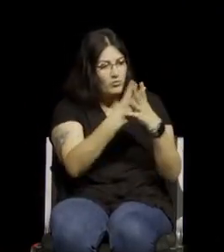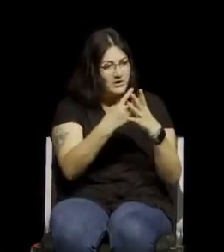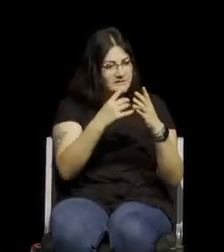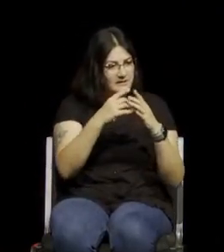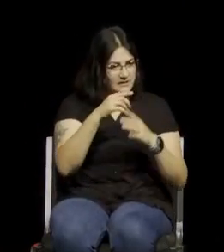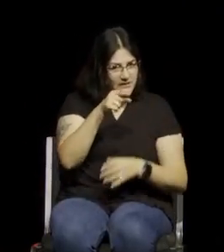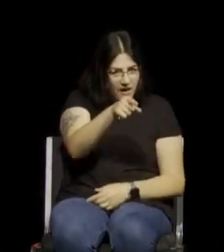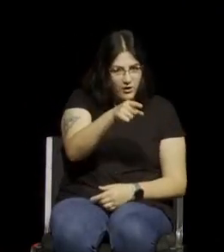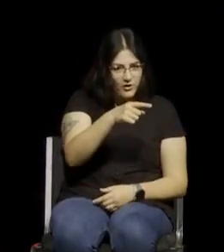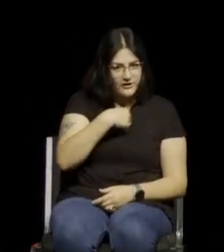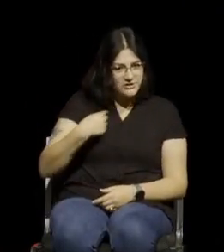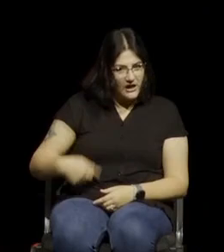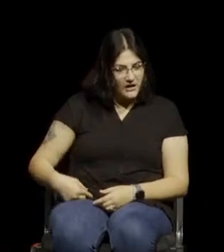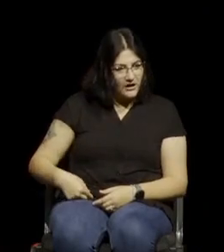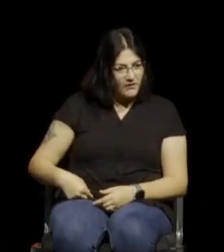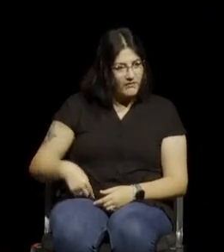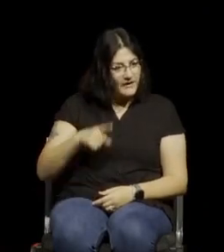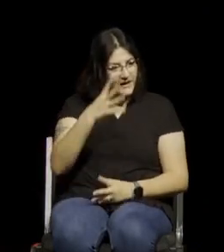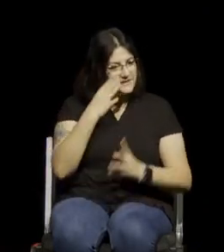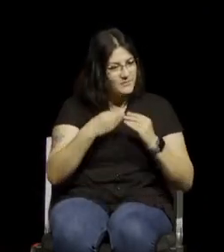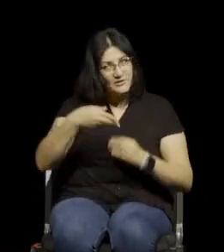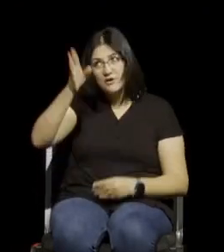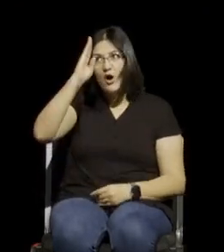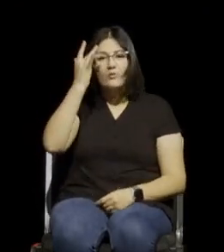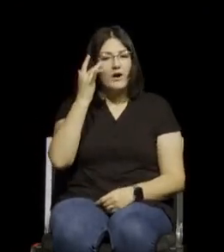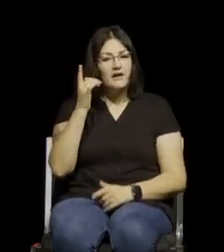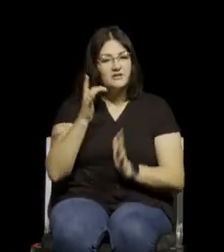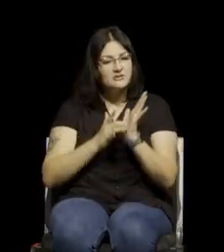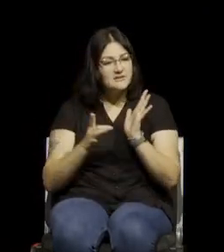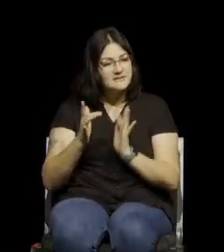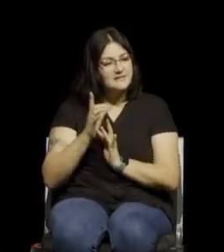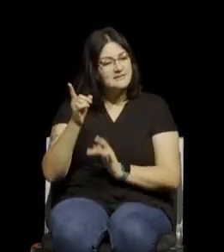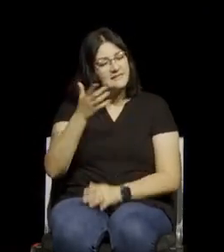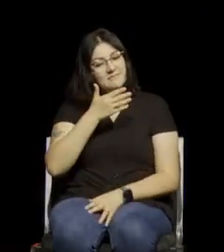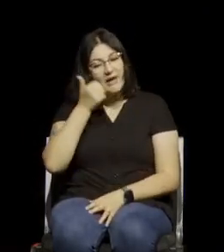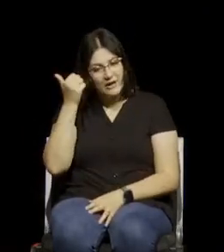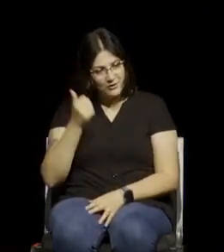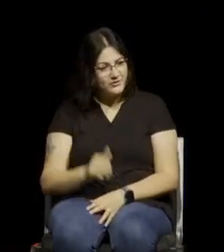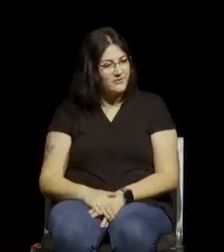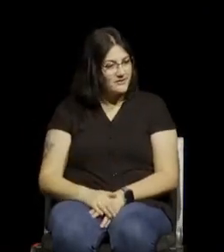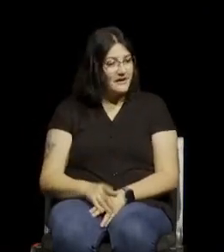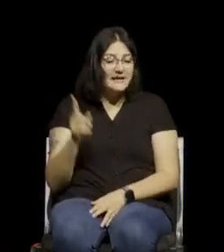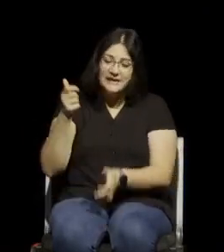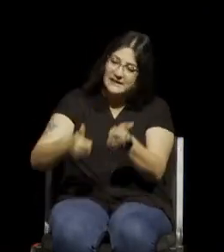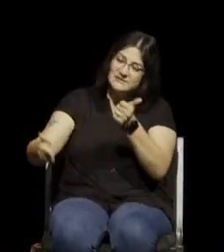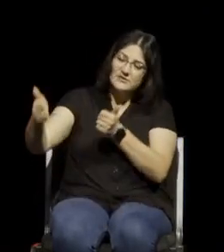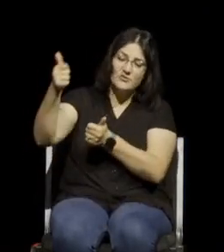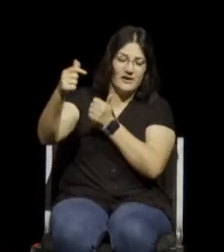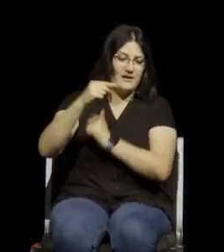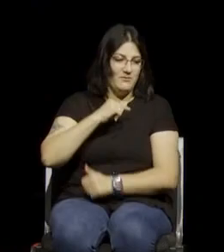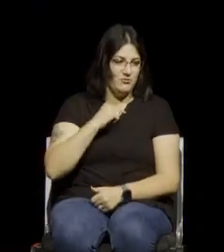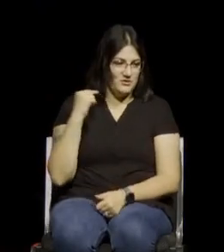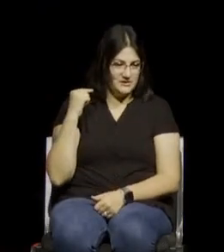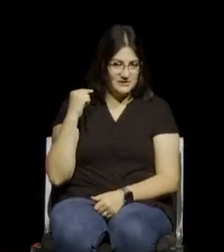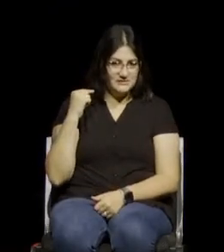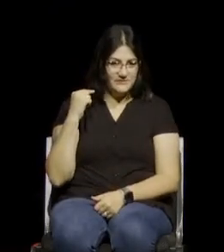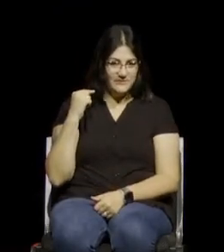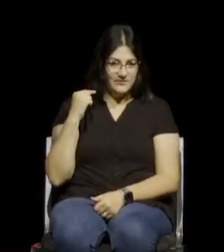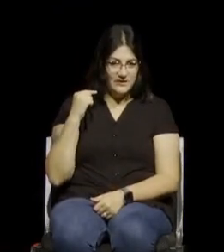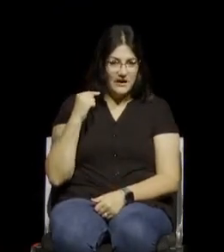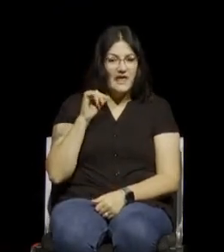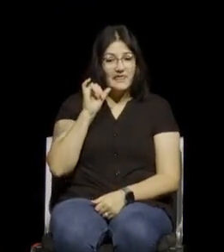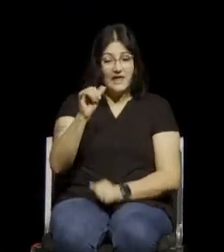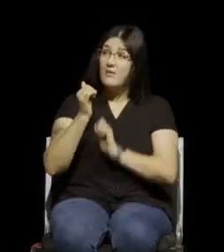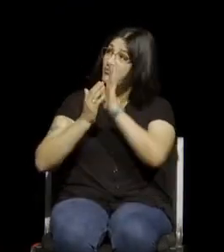China, because Jesus is better. He is the great high priest, unleashing